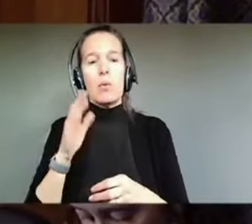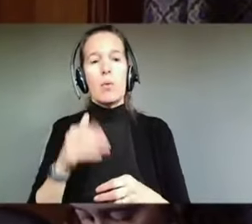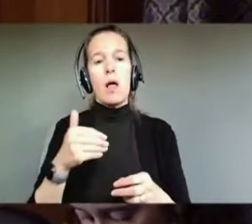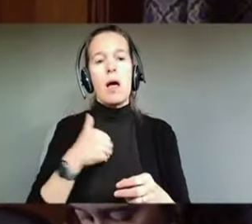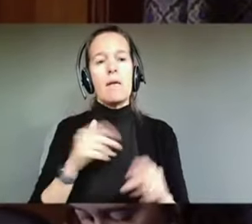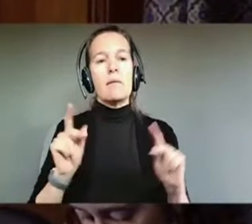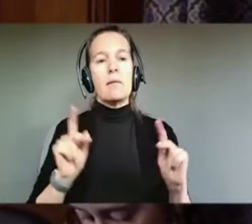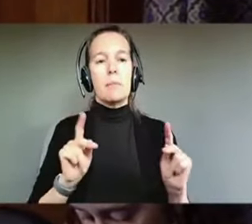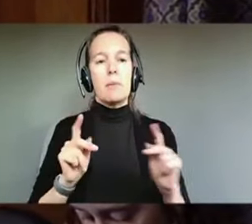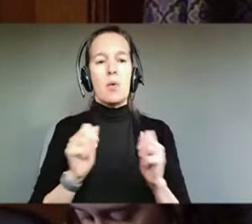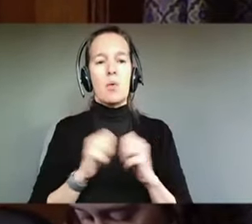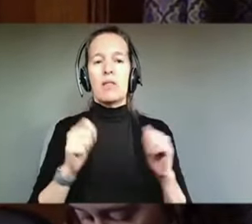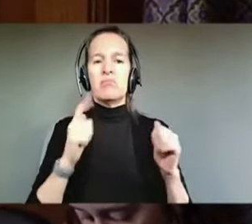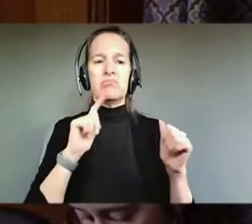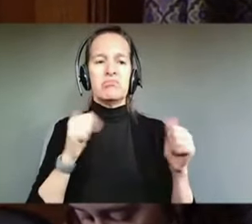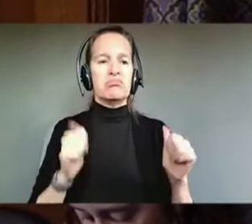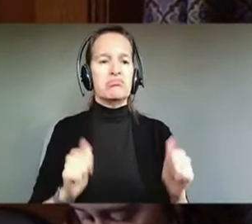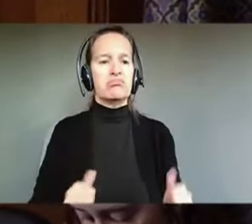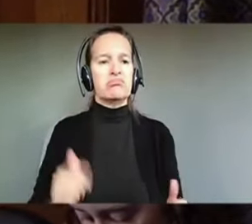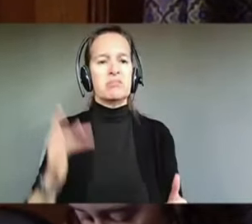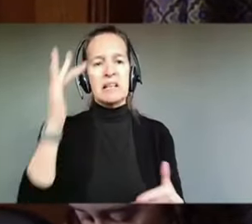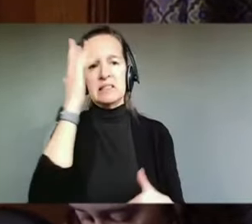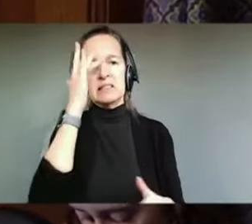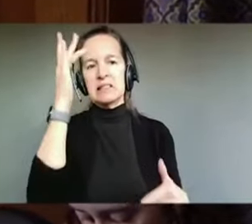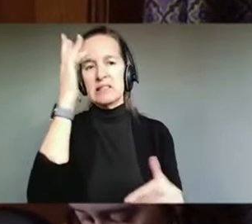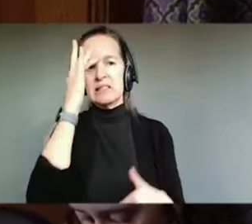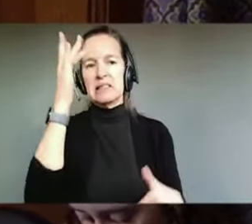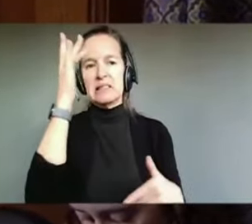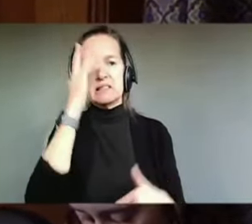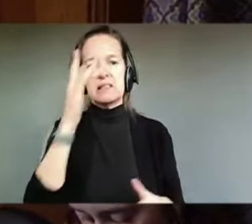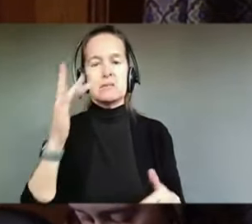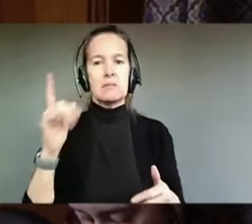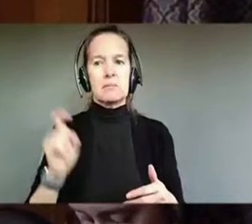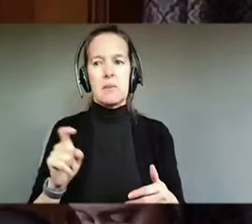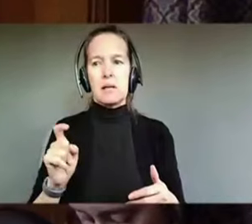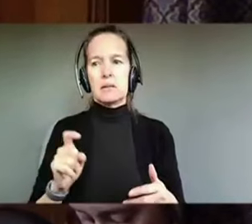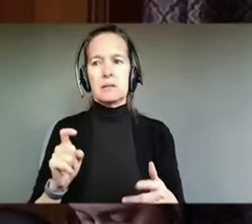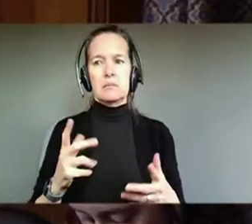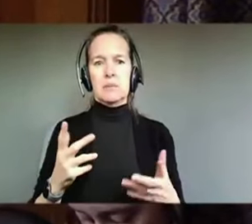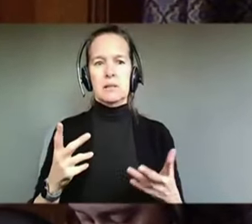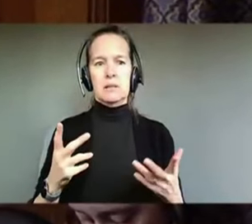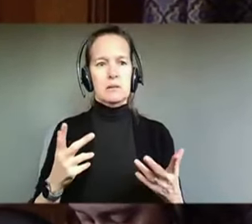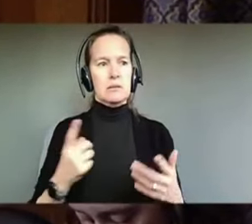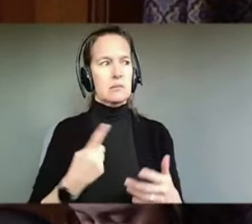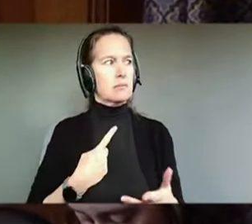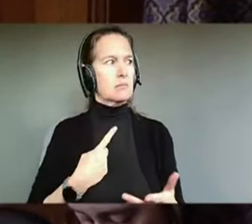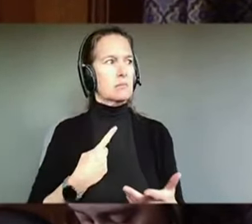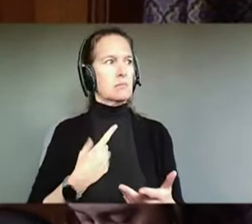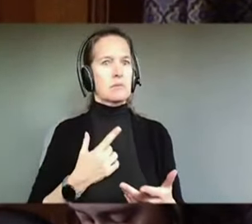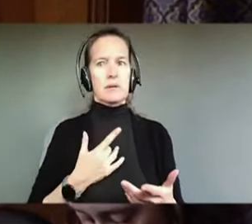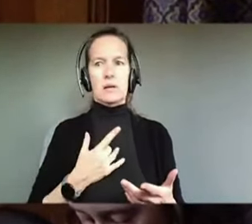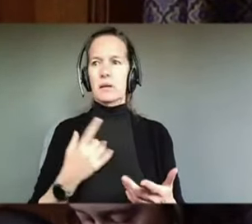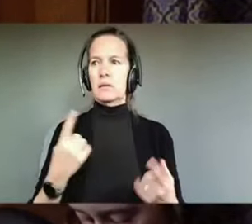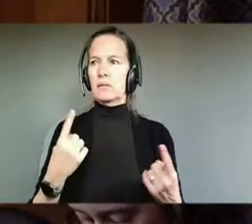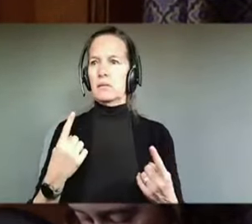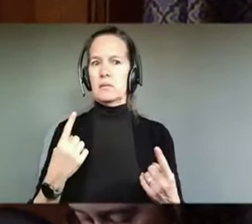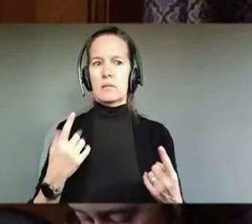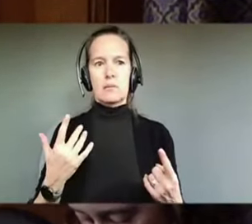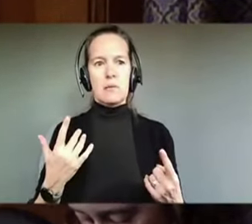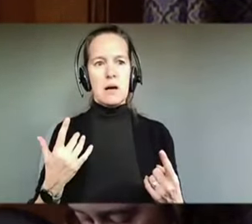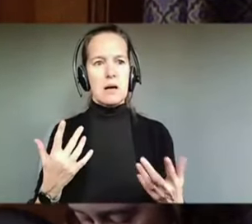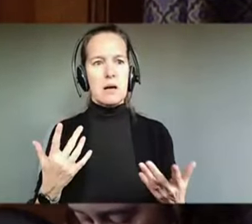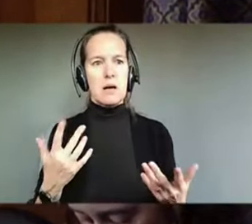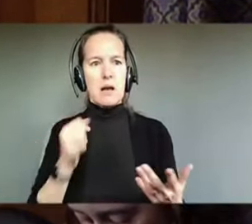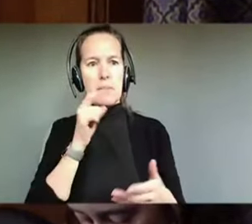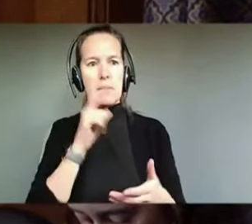debilitating illness who have to be out there wondering why they're being stigmatized when there's an underfunding of the